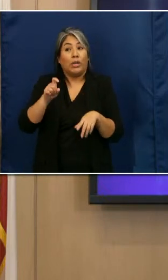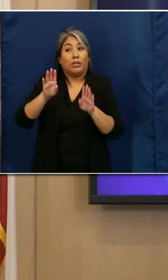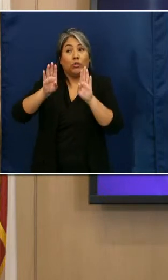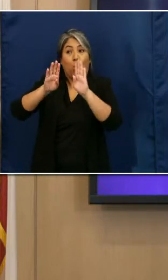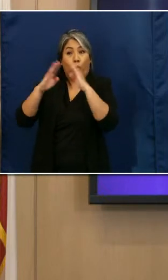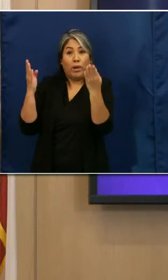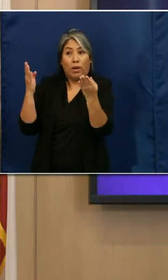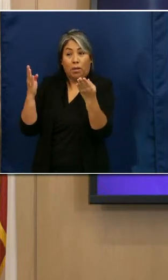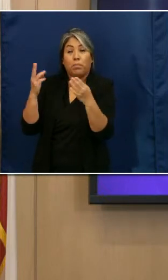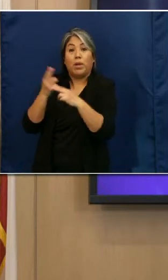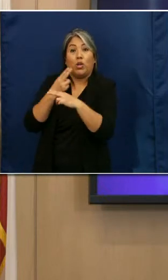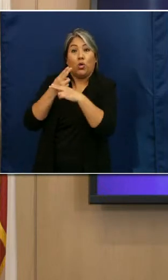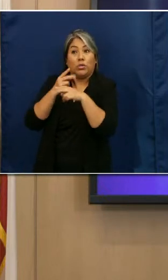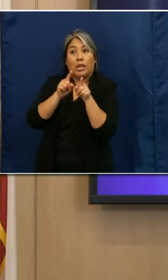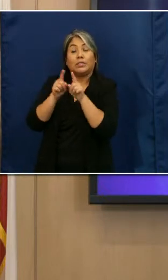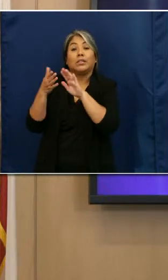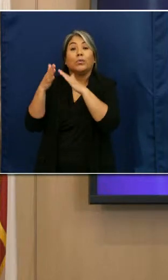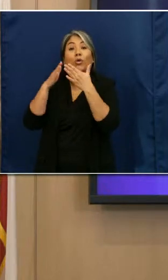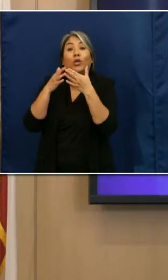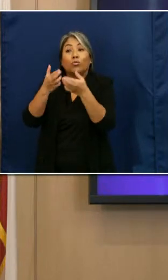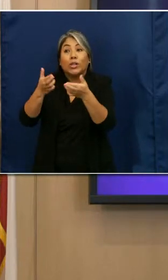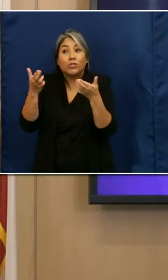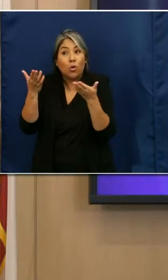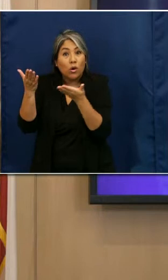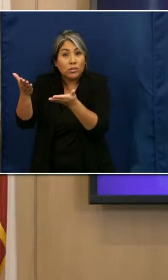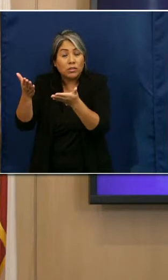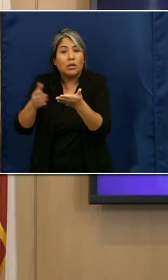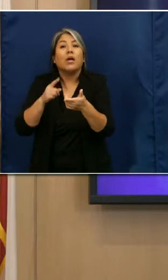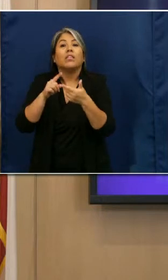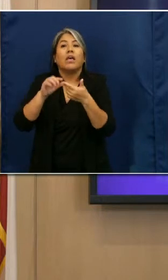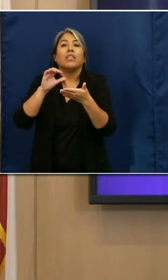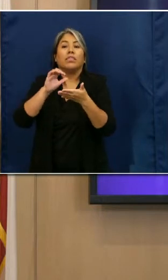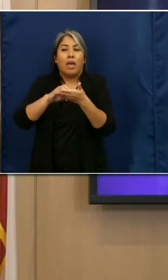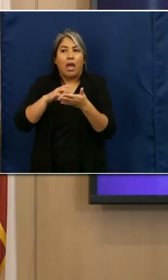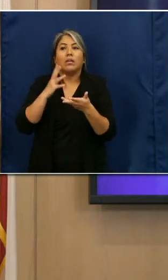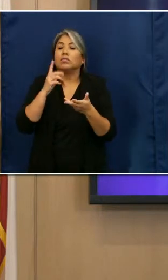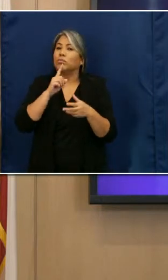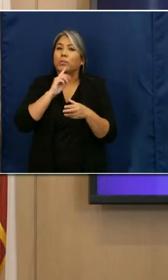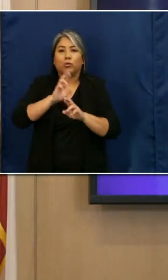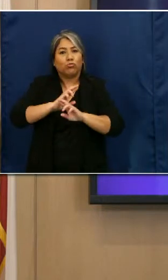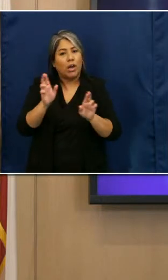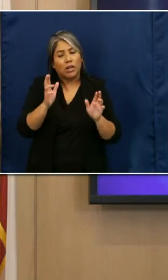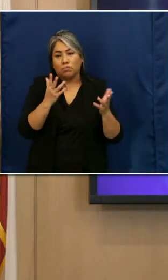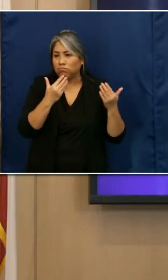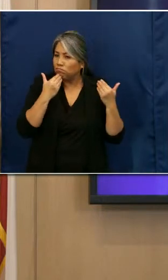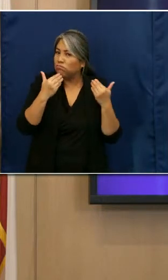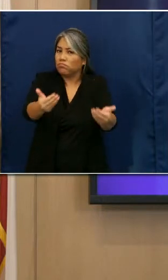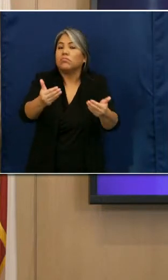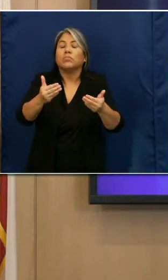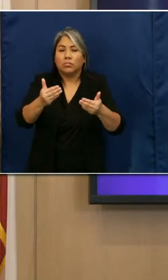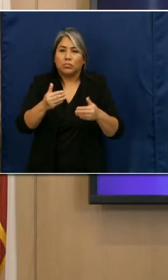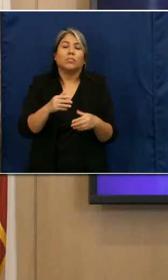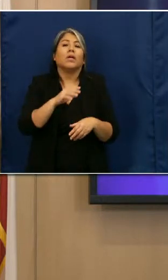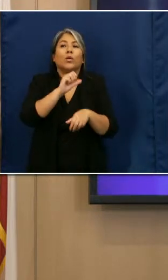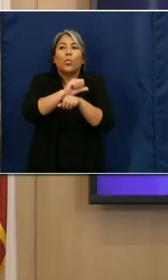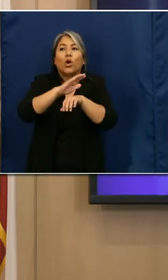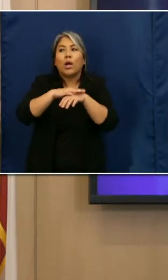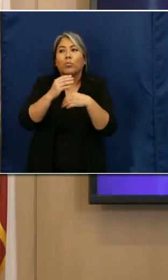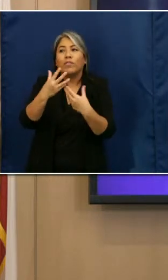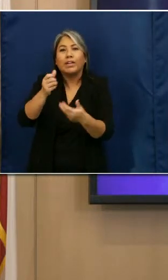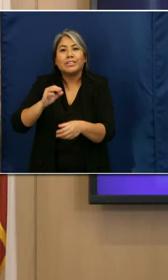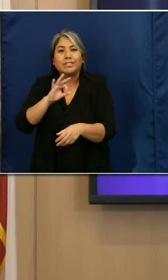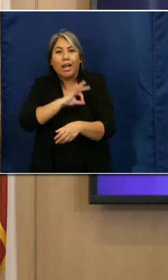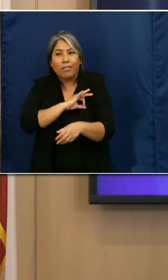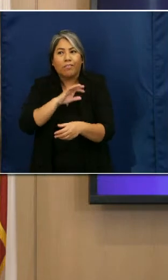up and use it as a community resource, then that lever will be pulled, and they'll work on providing the staffing that's needed for